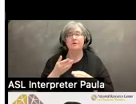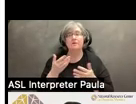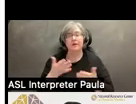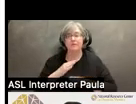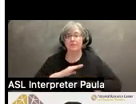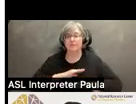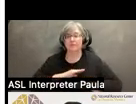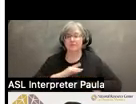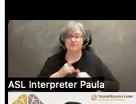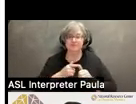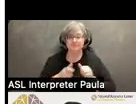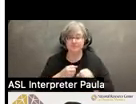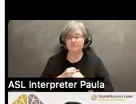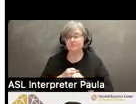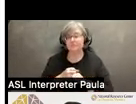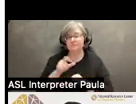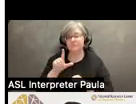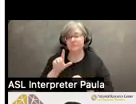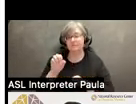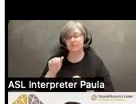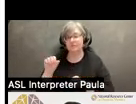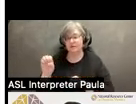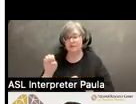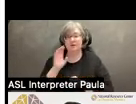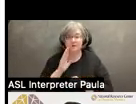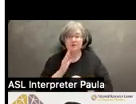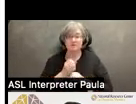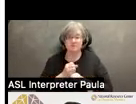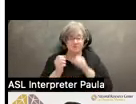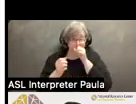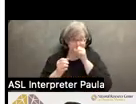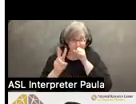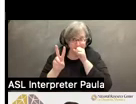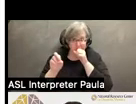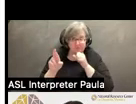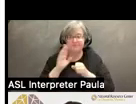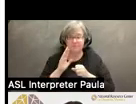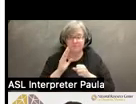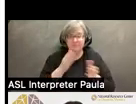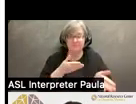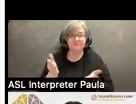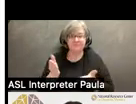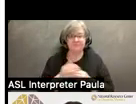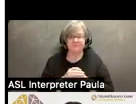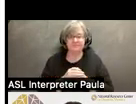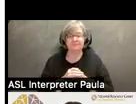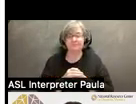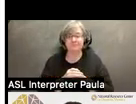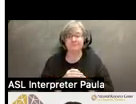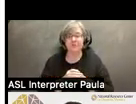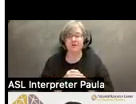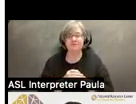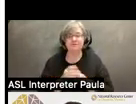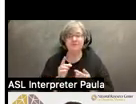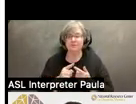that first year of a lease, they get a voucher that they can take with them and go. That's an awesome outcome and partnership